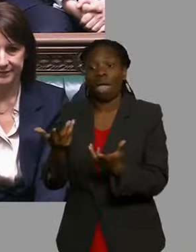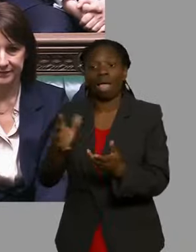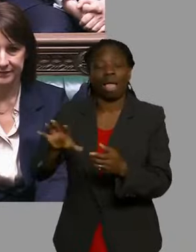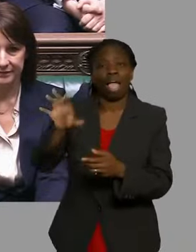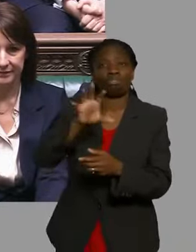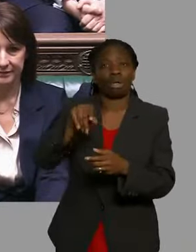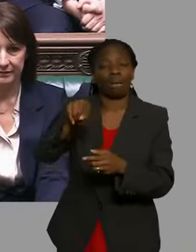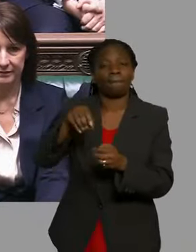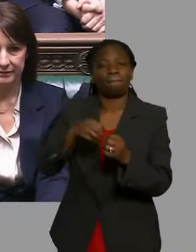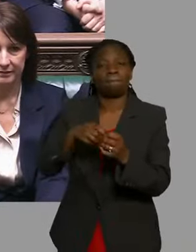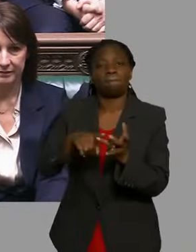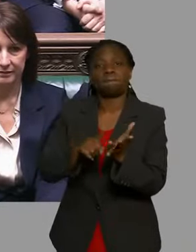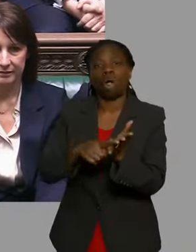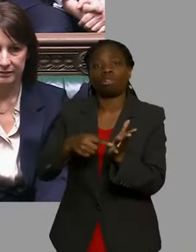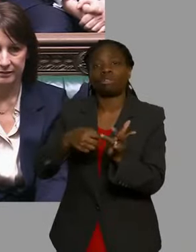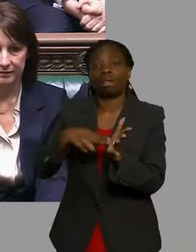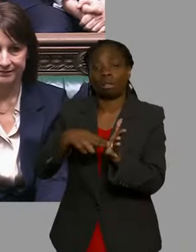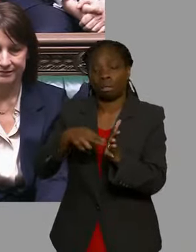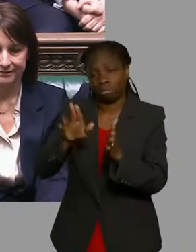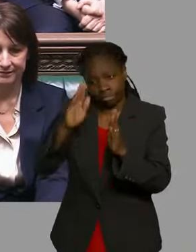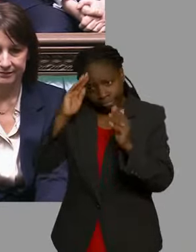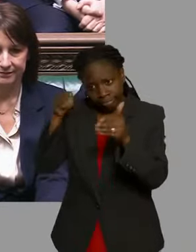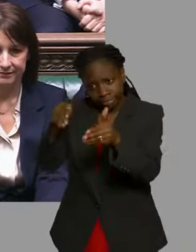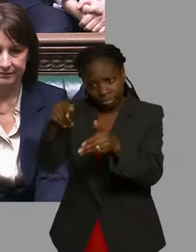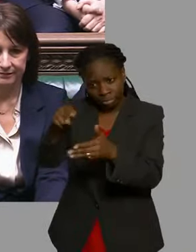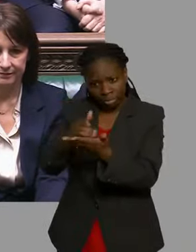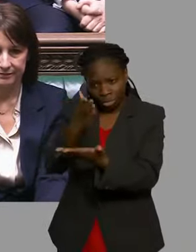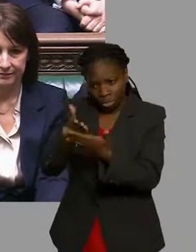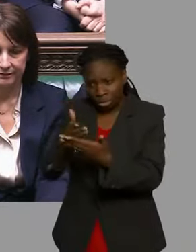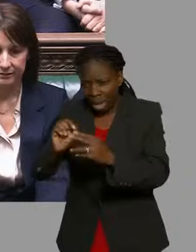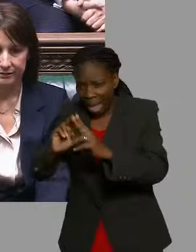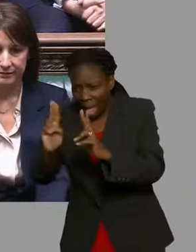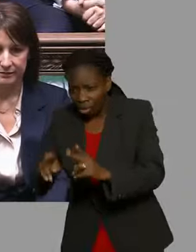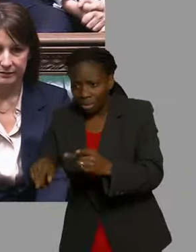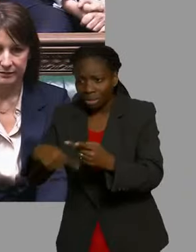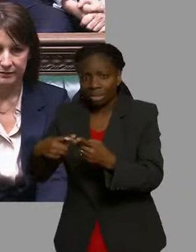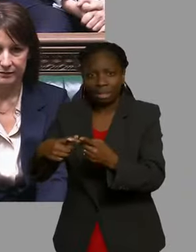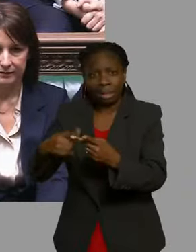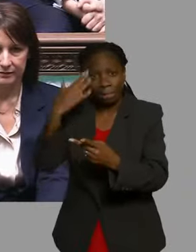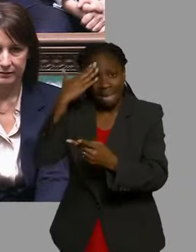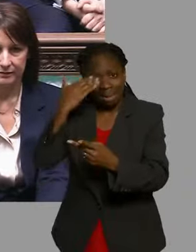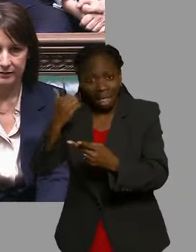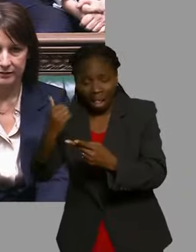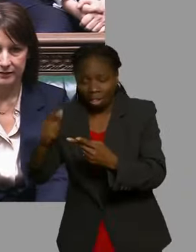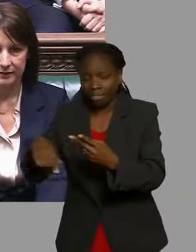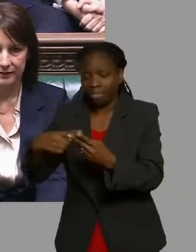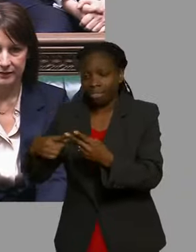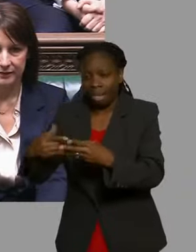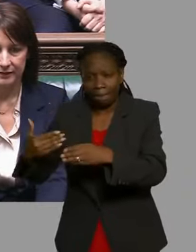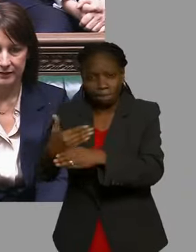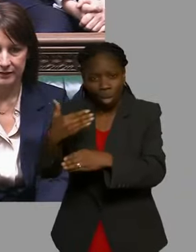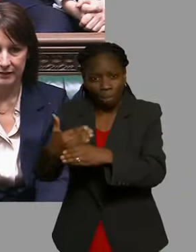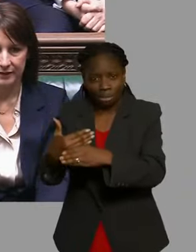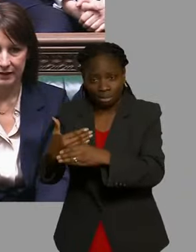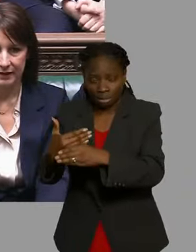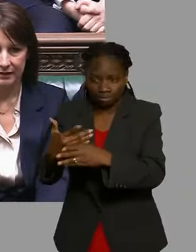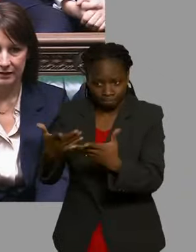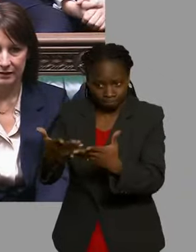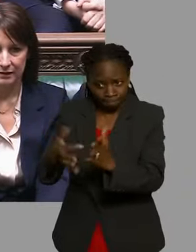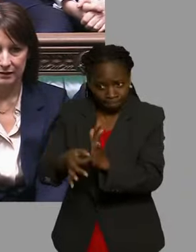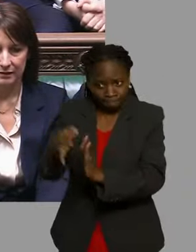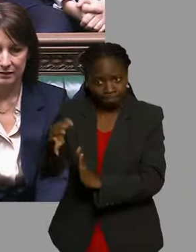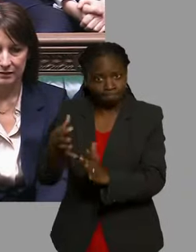housing, with mental health, and with employment. But we're also committed to tackling the root causes, and that's why we're